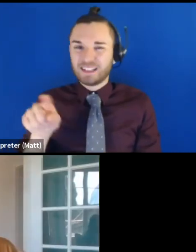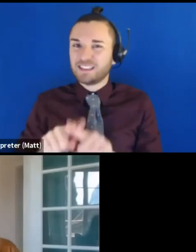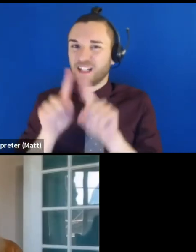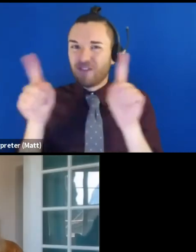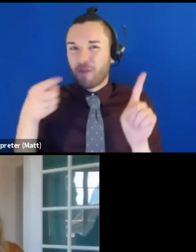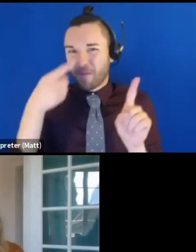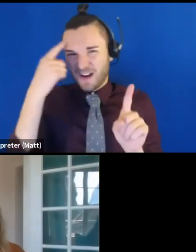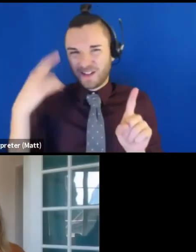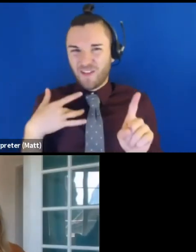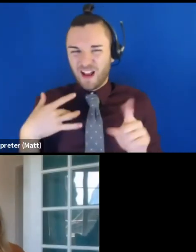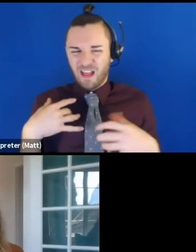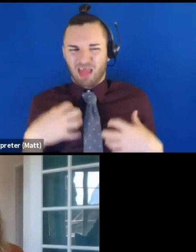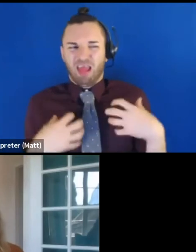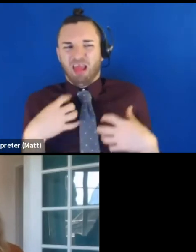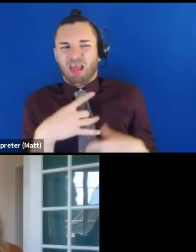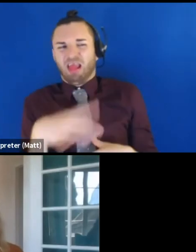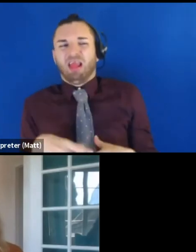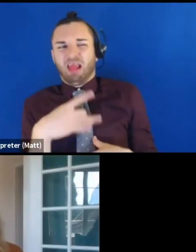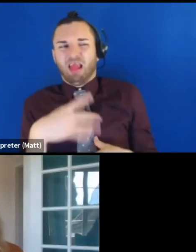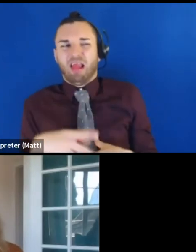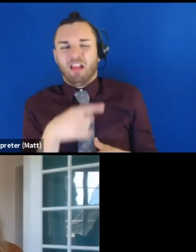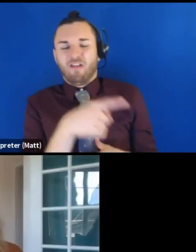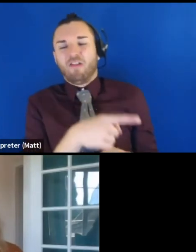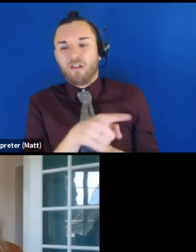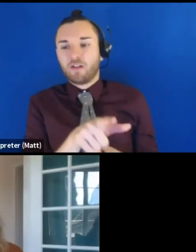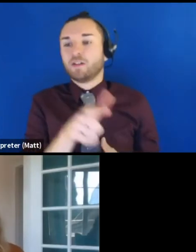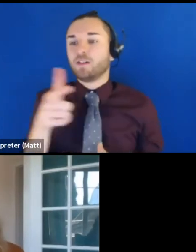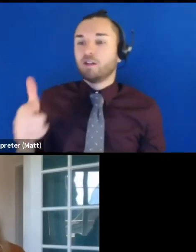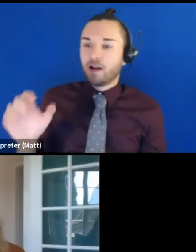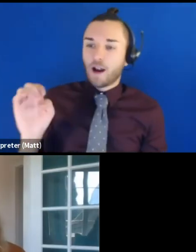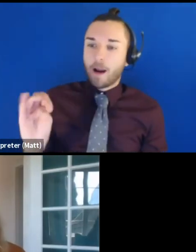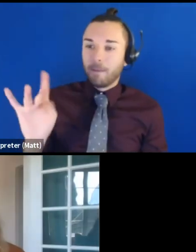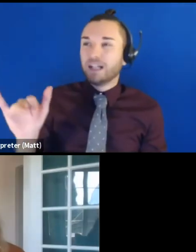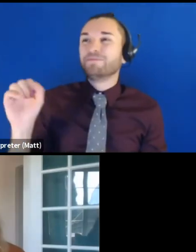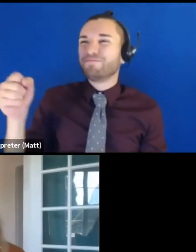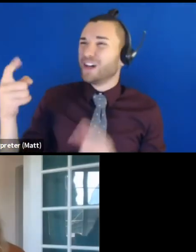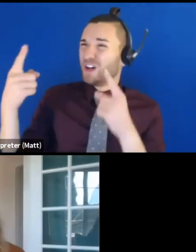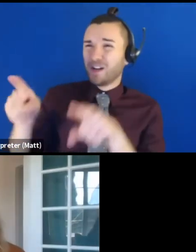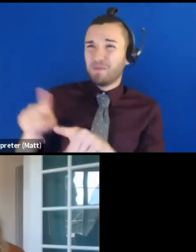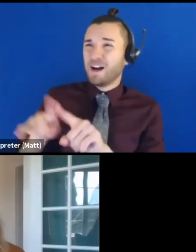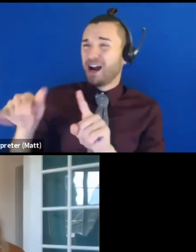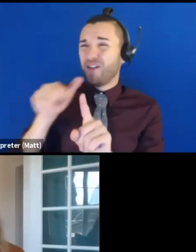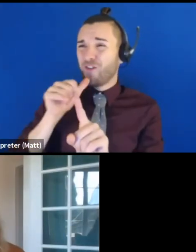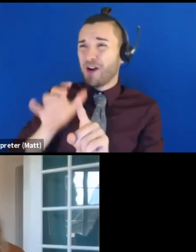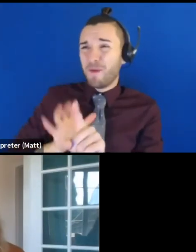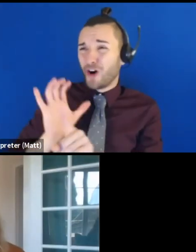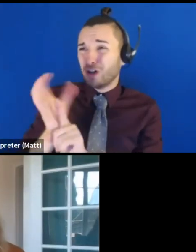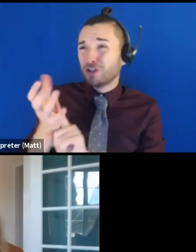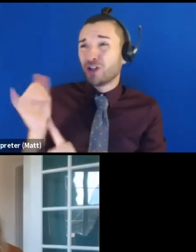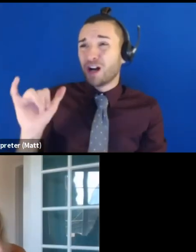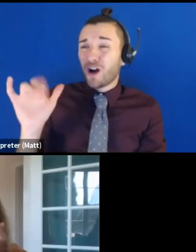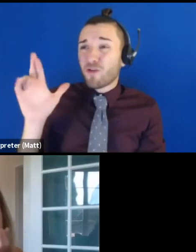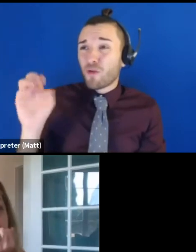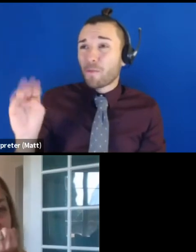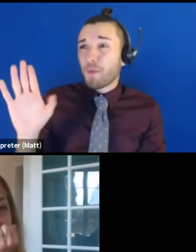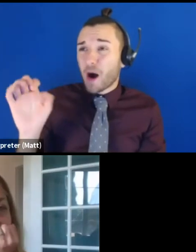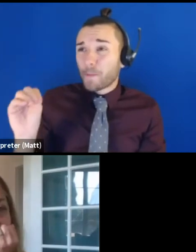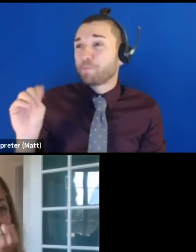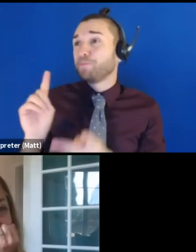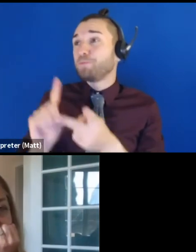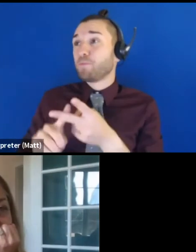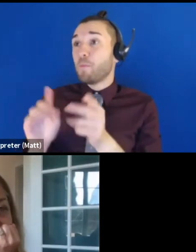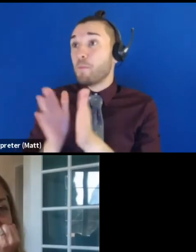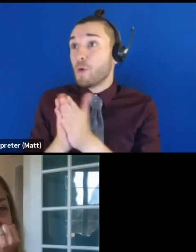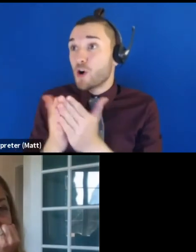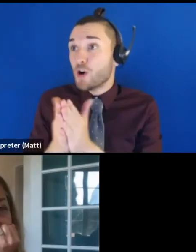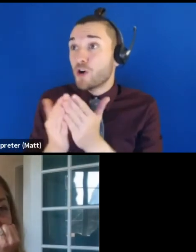that's I think there's just a tradition in female culture, and that includes things like romantic comedies and books that are aimed at